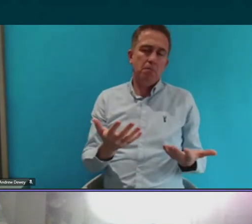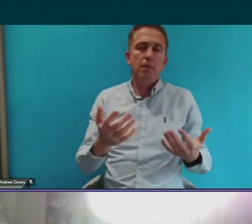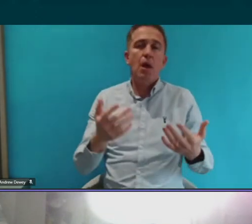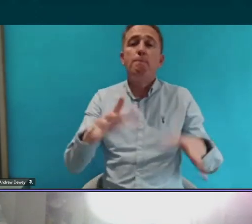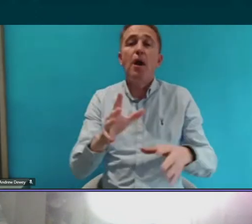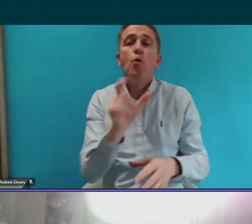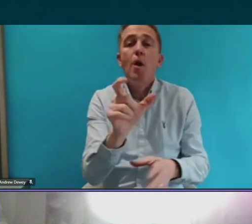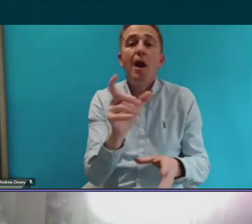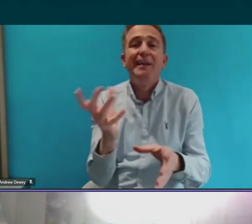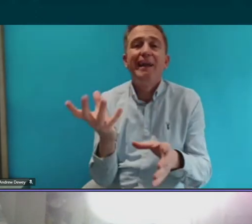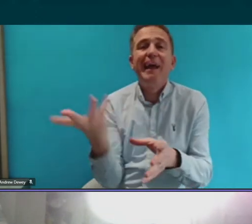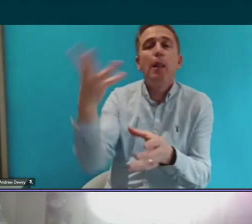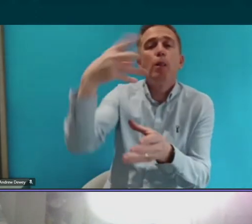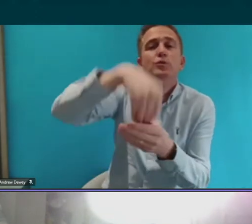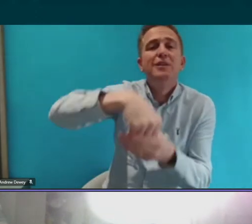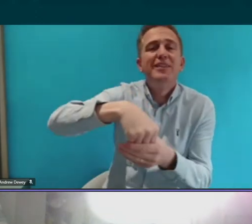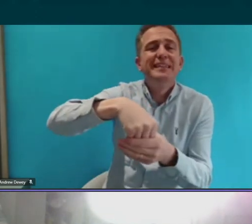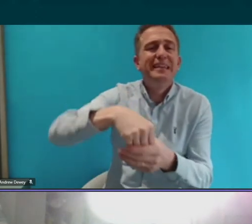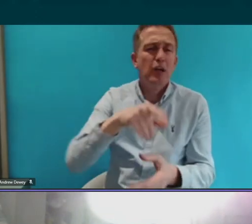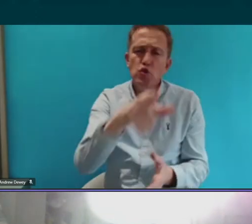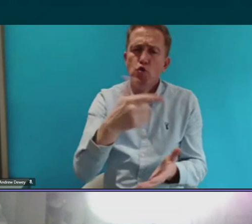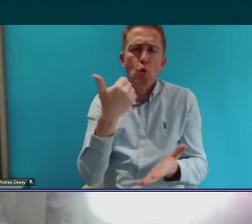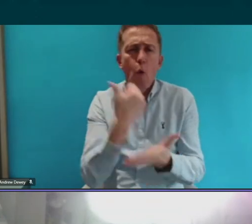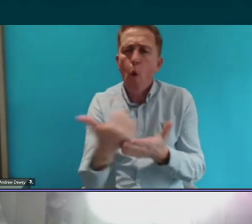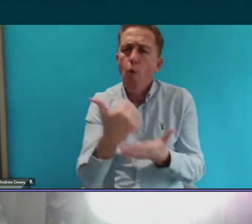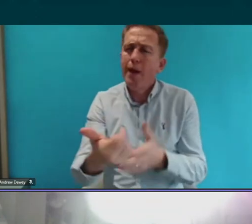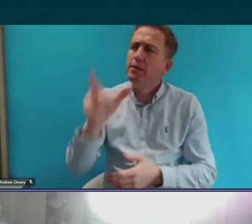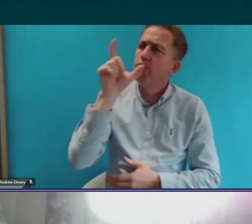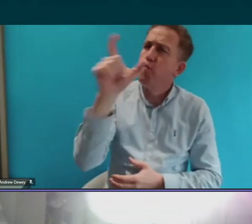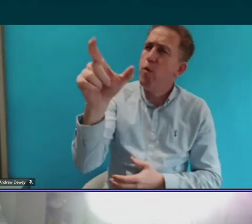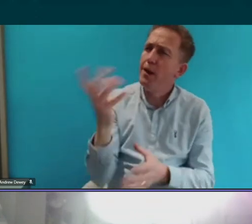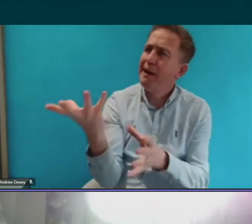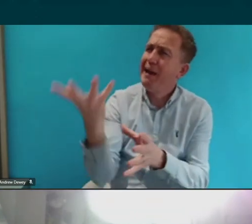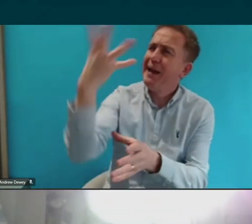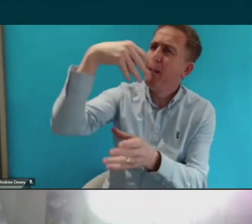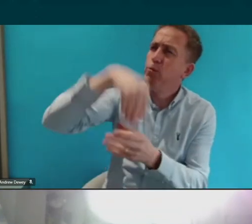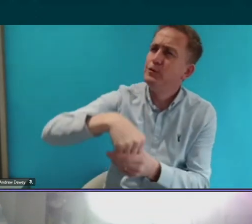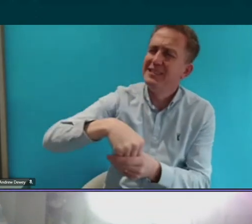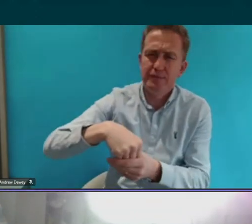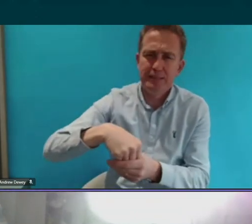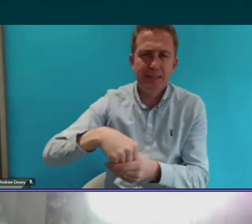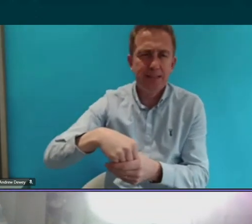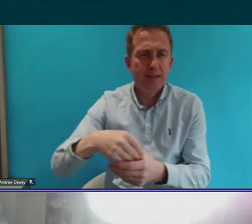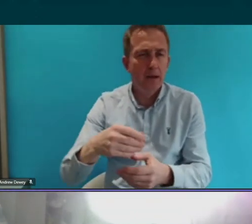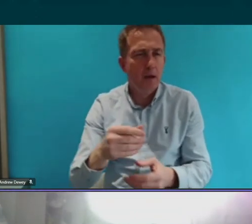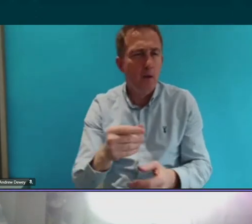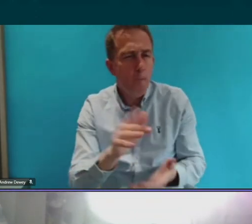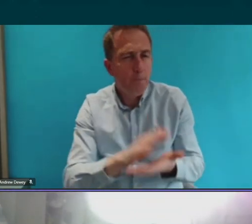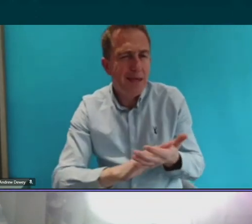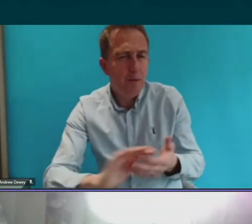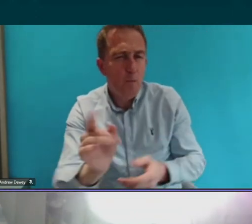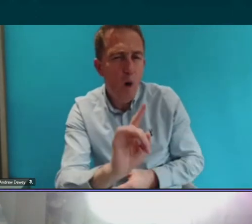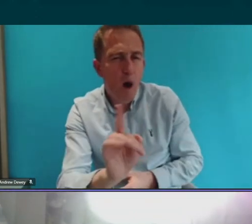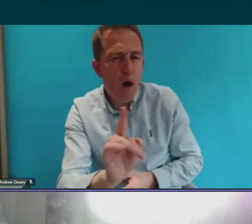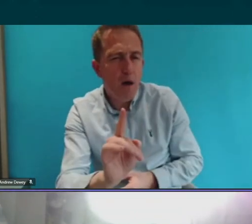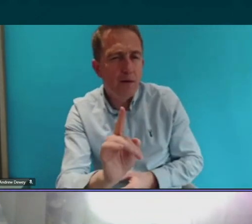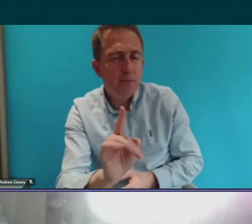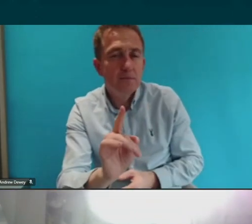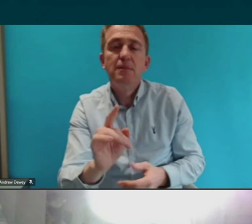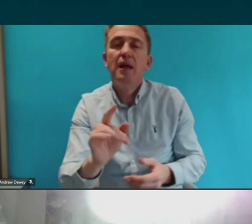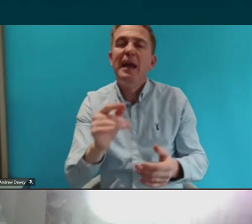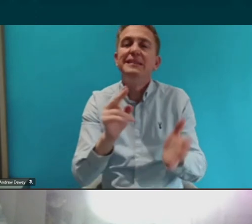that the administration are keen to keep using in the public domain. The meaning of this word is clear. It's a